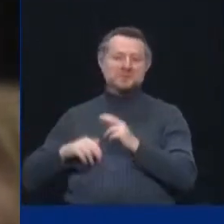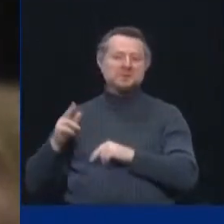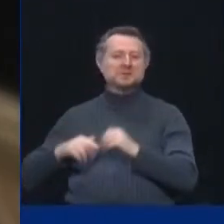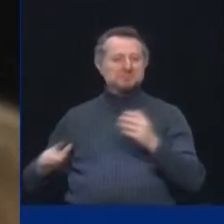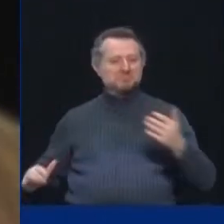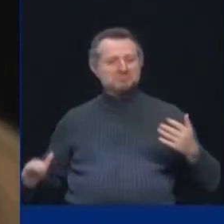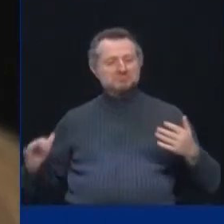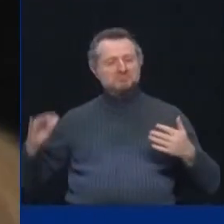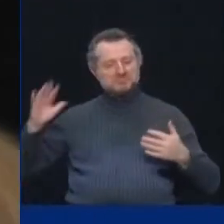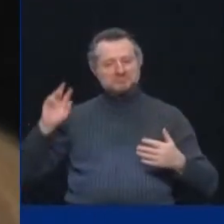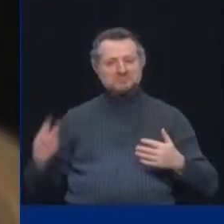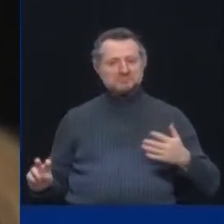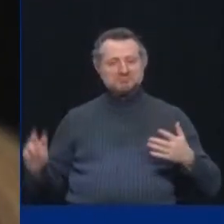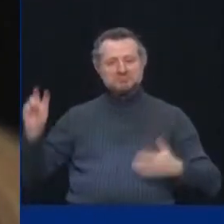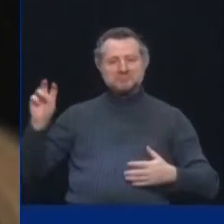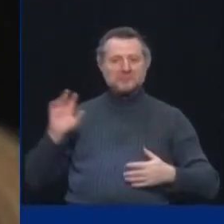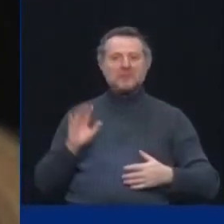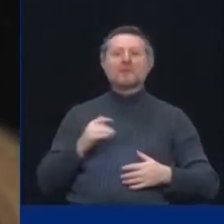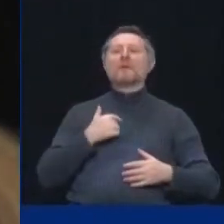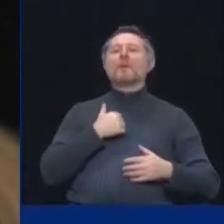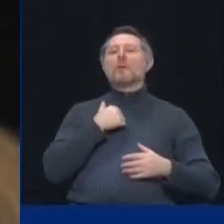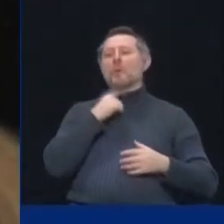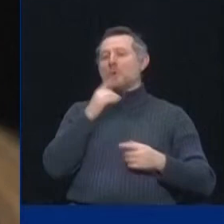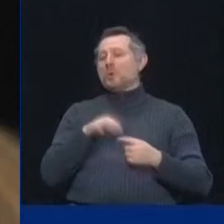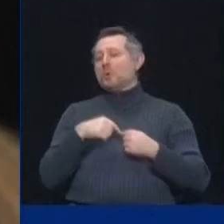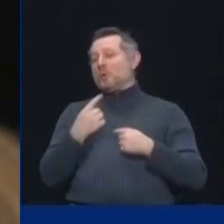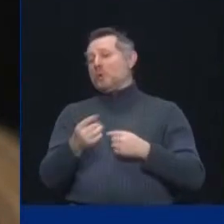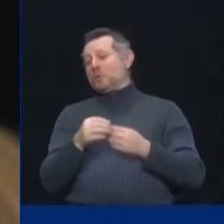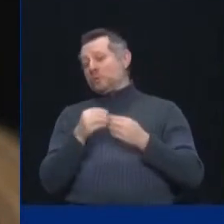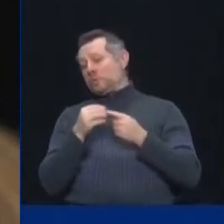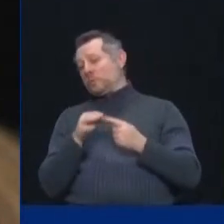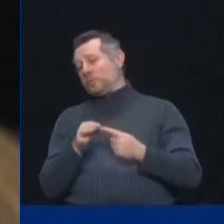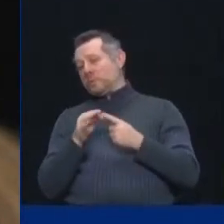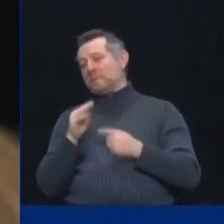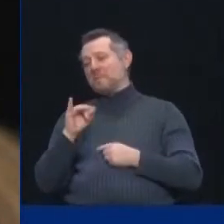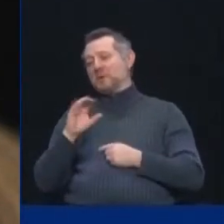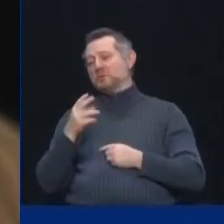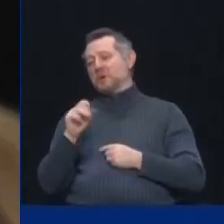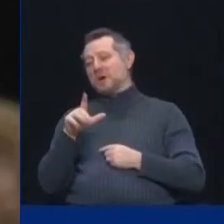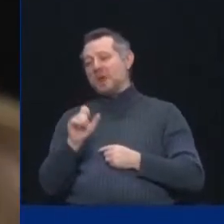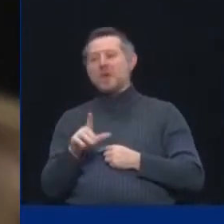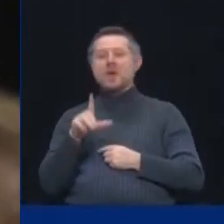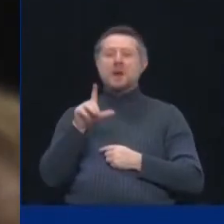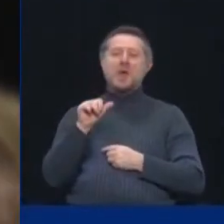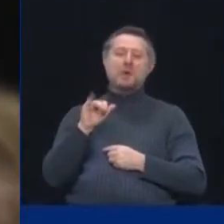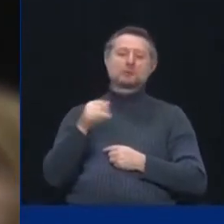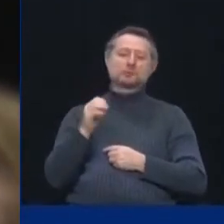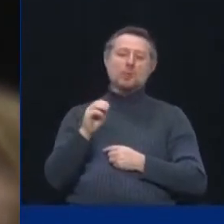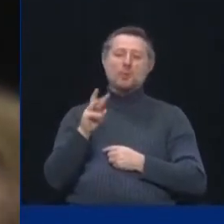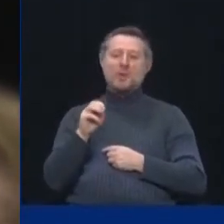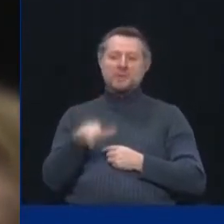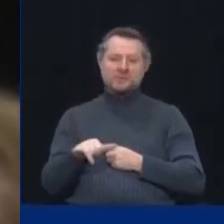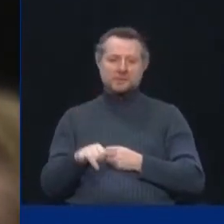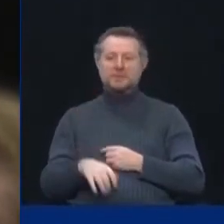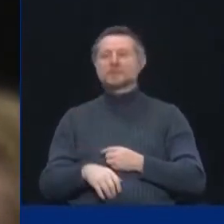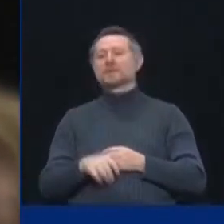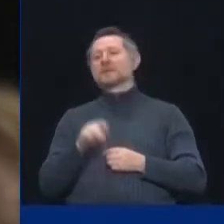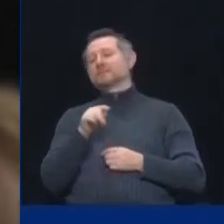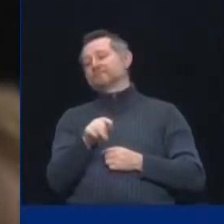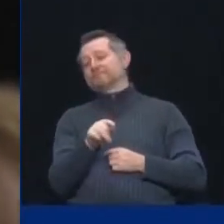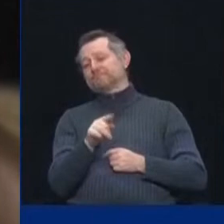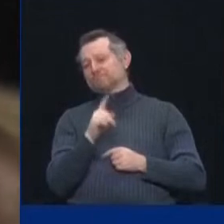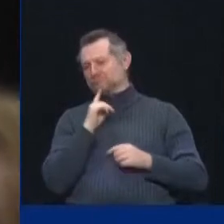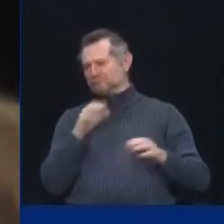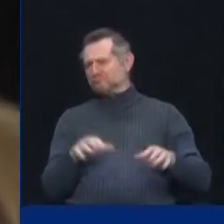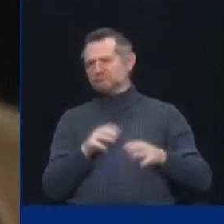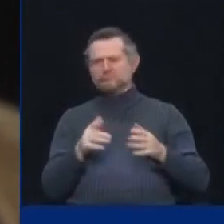And the indomitable Michelle Sajou, River Bay Corporation's our director of community relations. We all know that nothing gets done in co-op